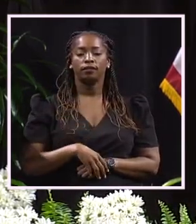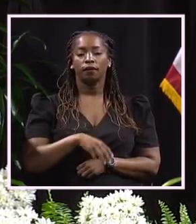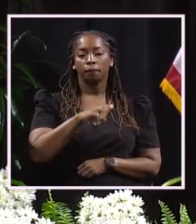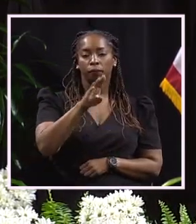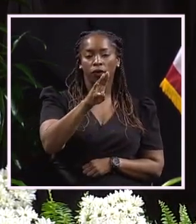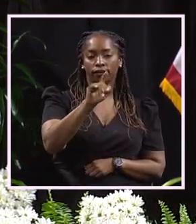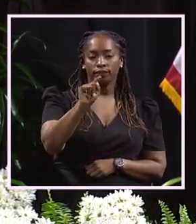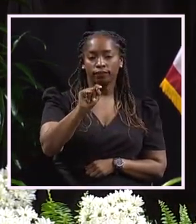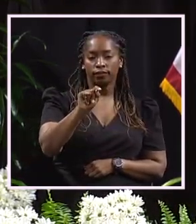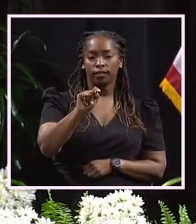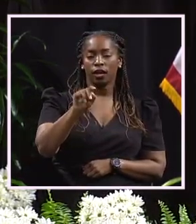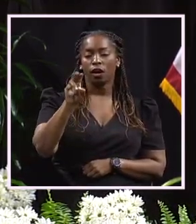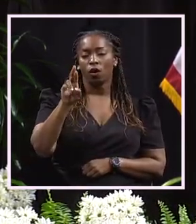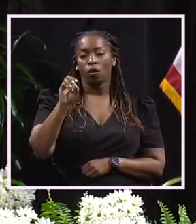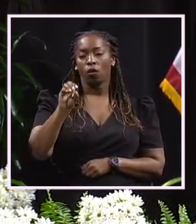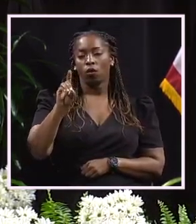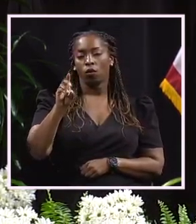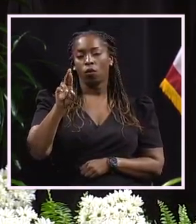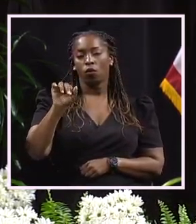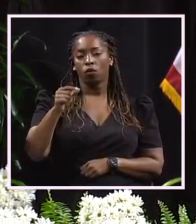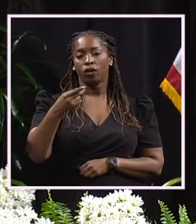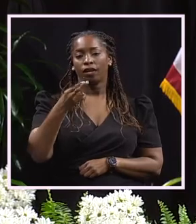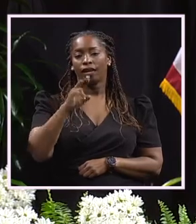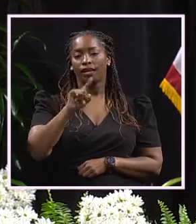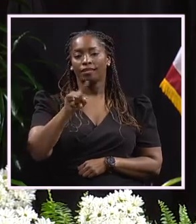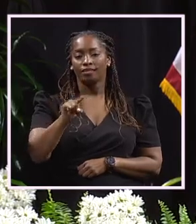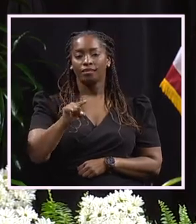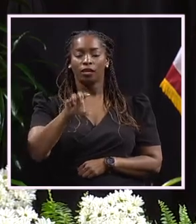Brianna T. Rodriguez, summa cum laude,